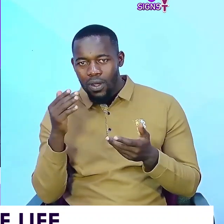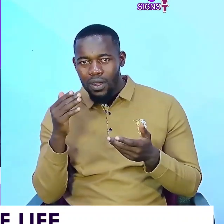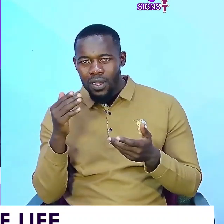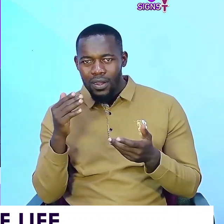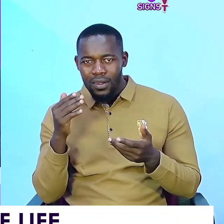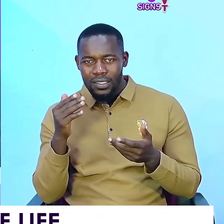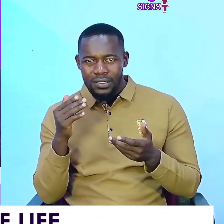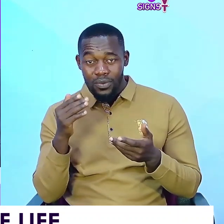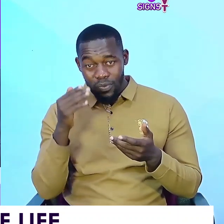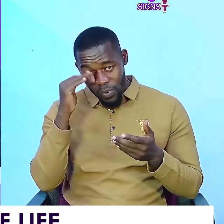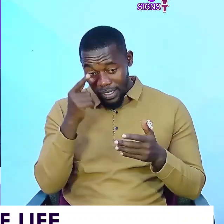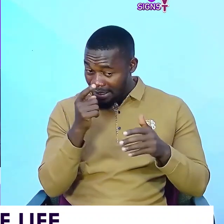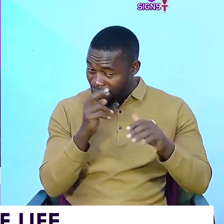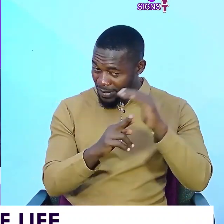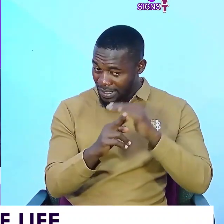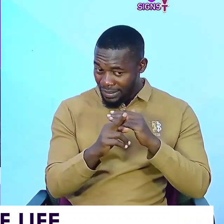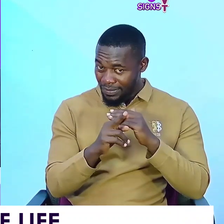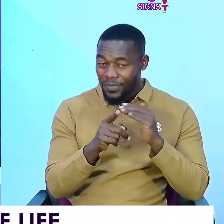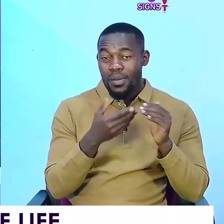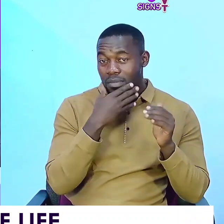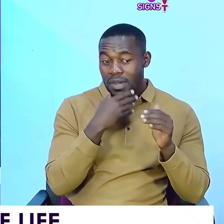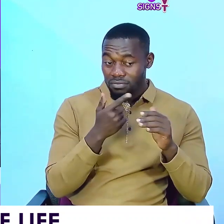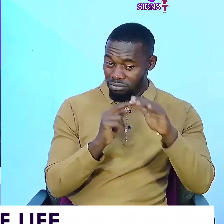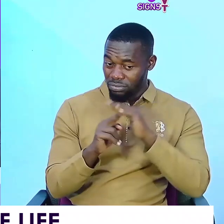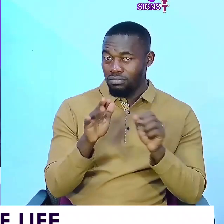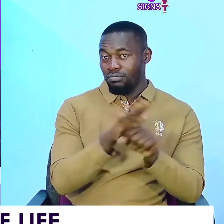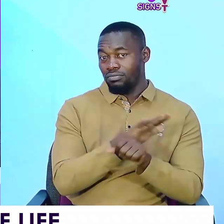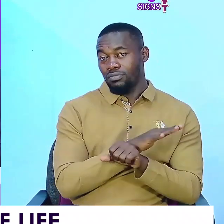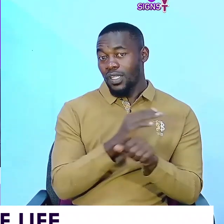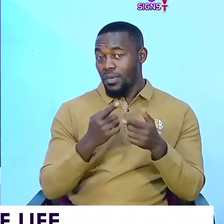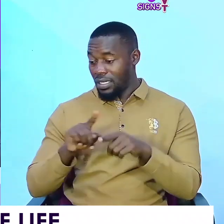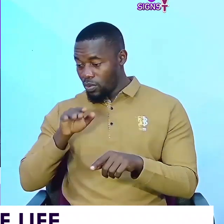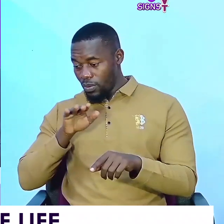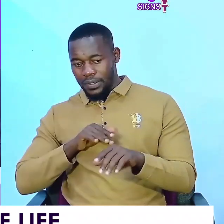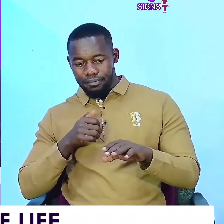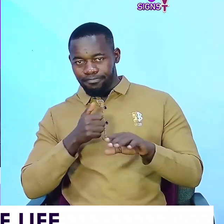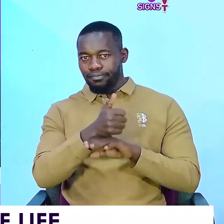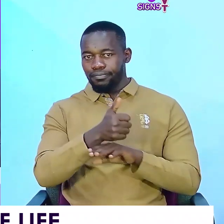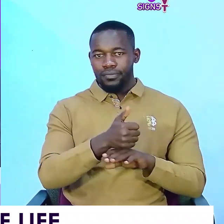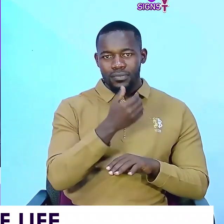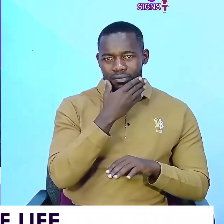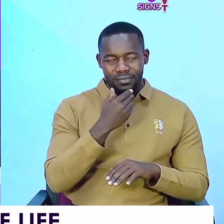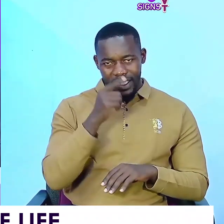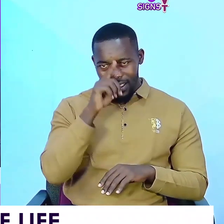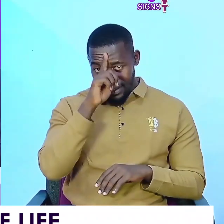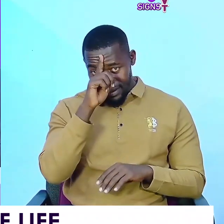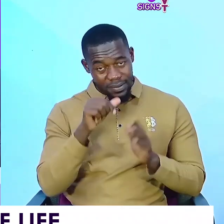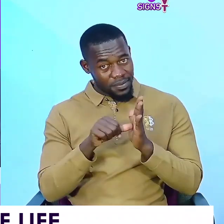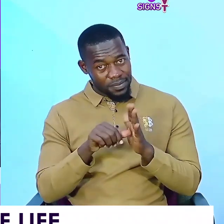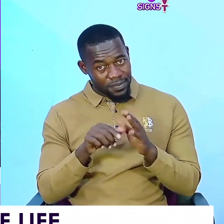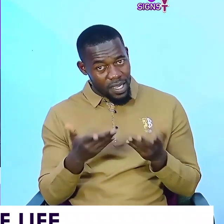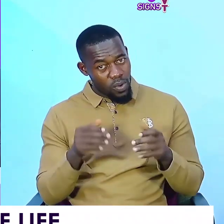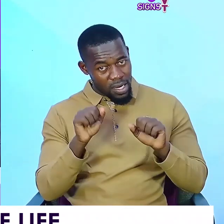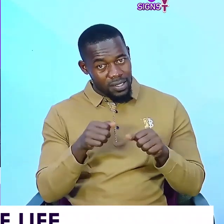how do you maintain mutual respect in the middle of such an issue? There's a serious issue here we have to deal with.